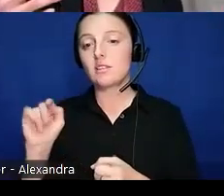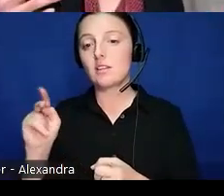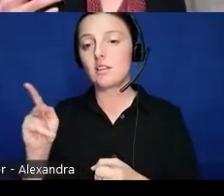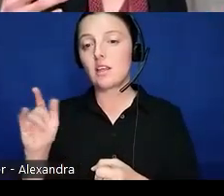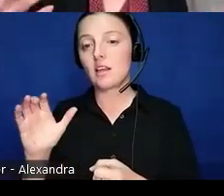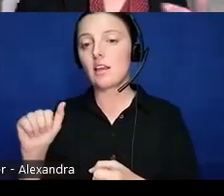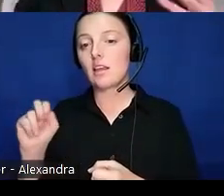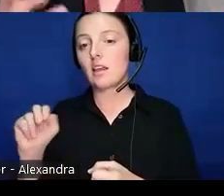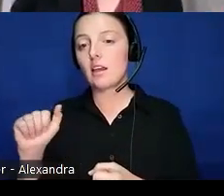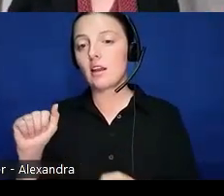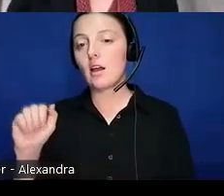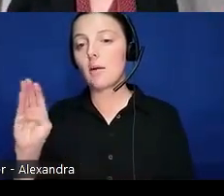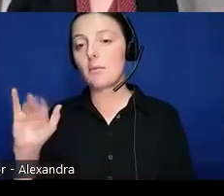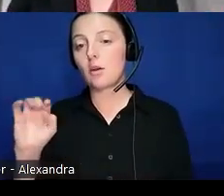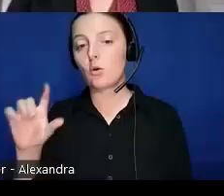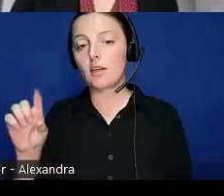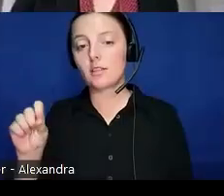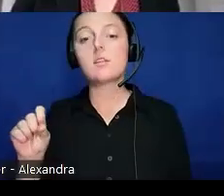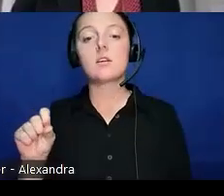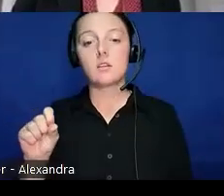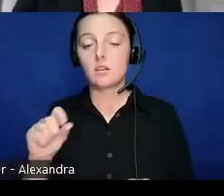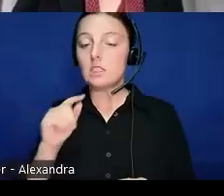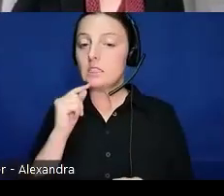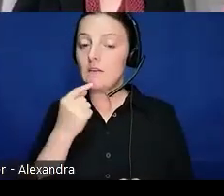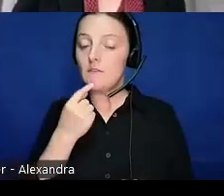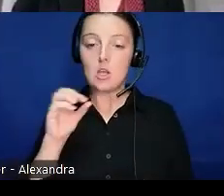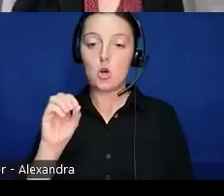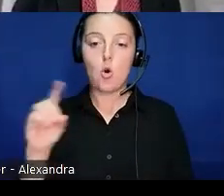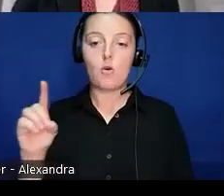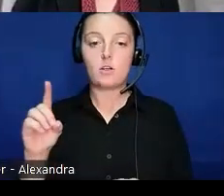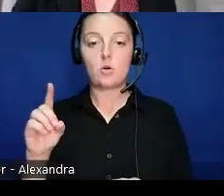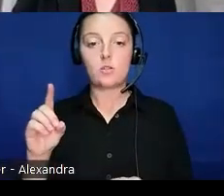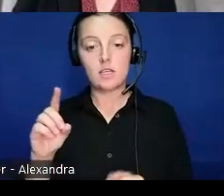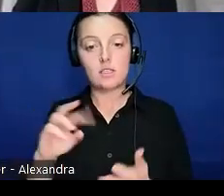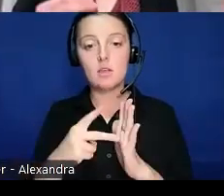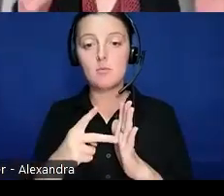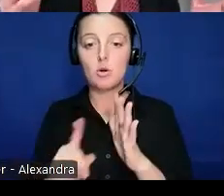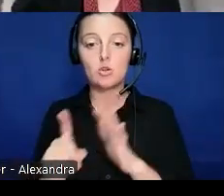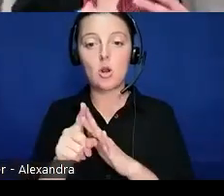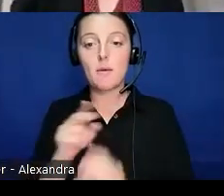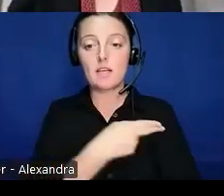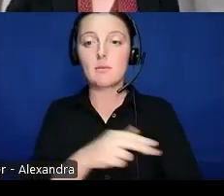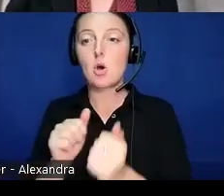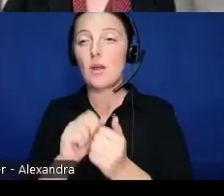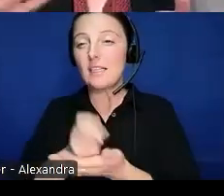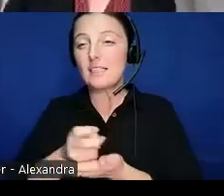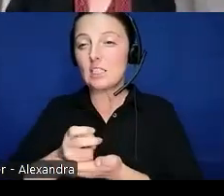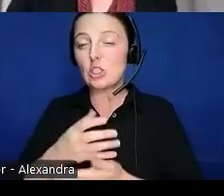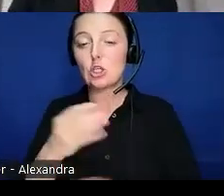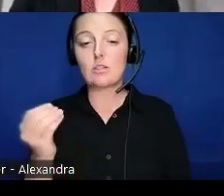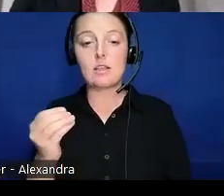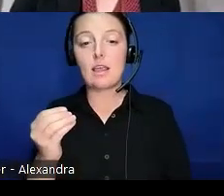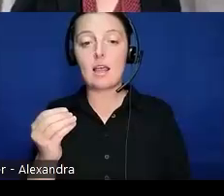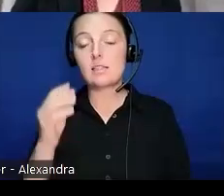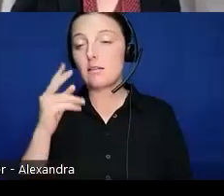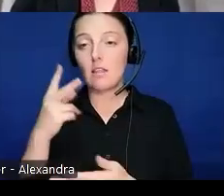but brought people to the hospital with seizures and loss of consciousness. And that was really the catalyst for our